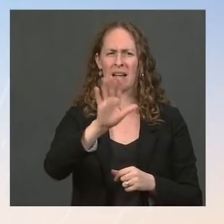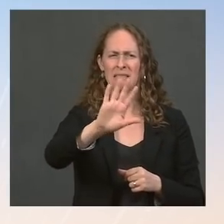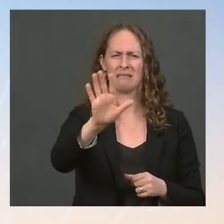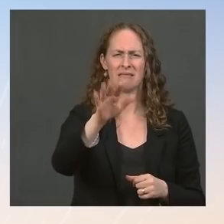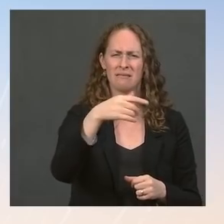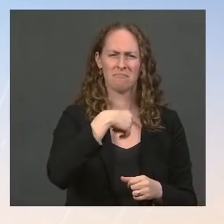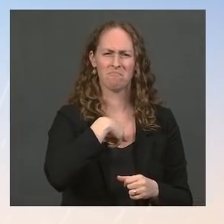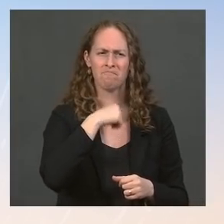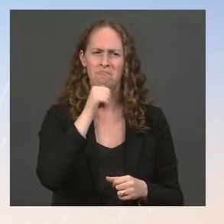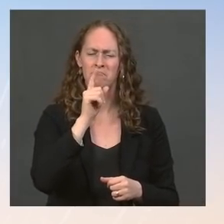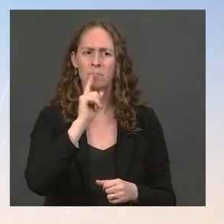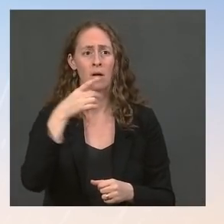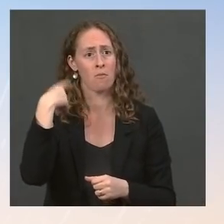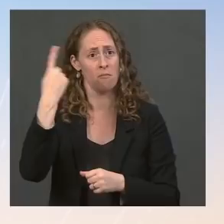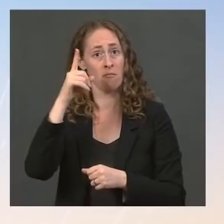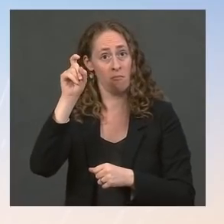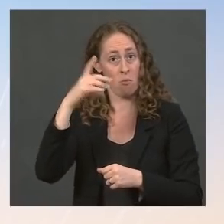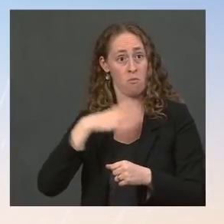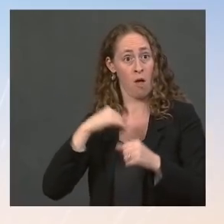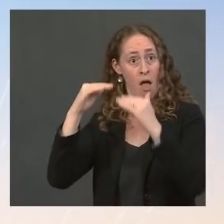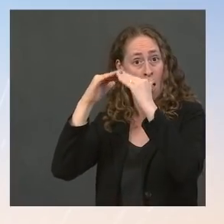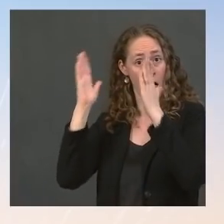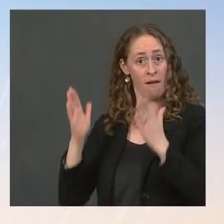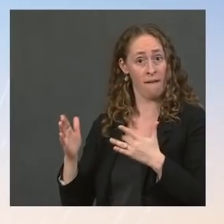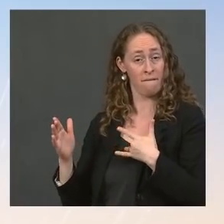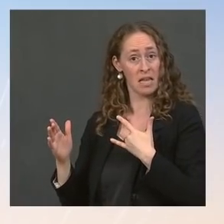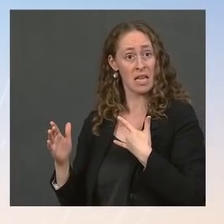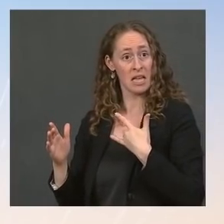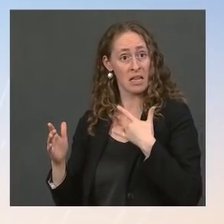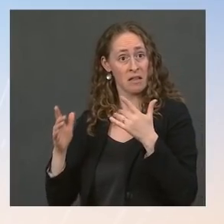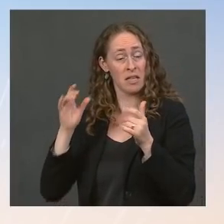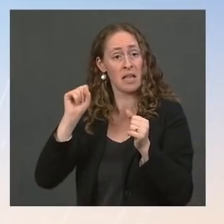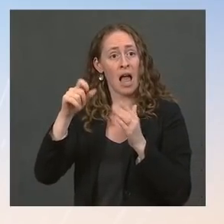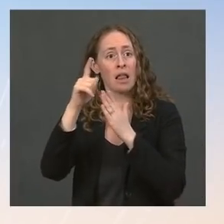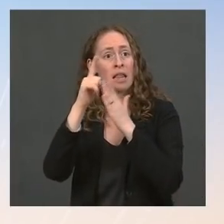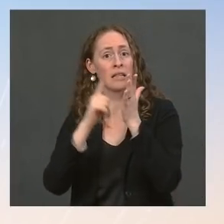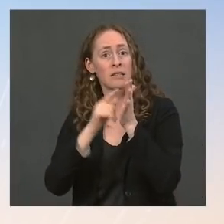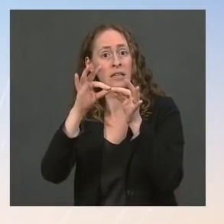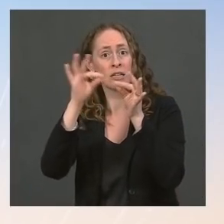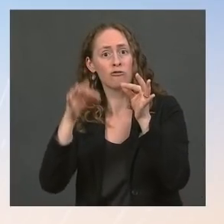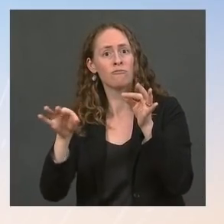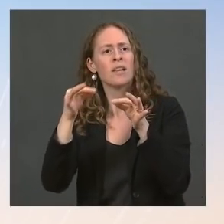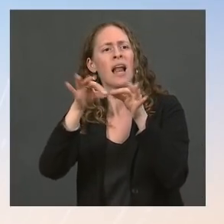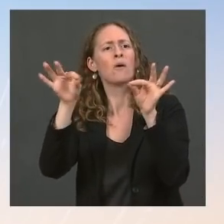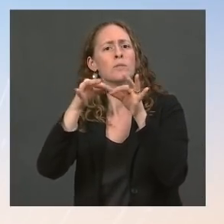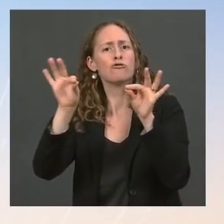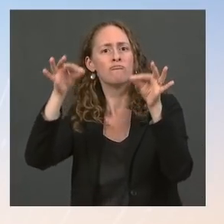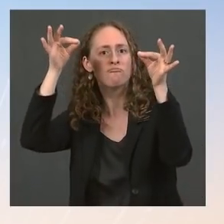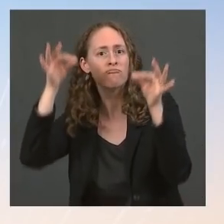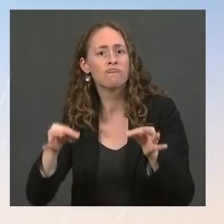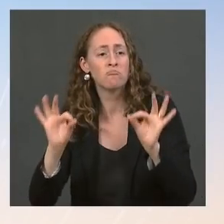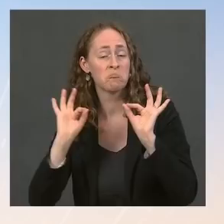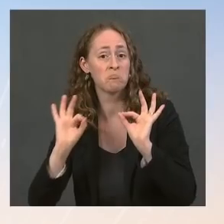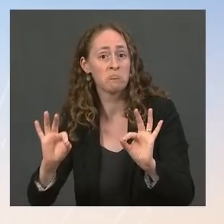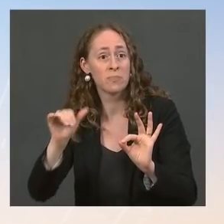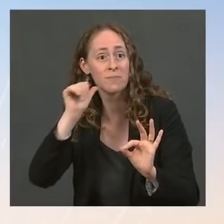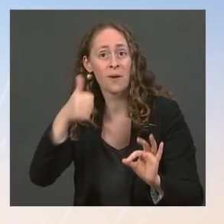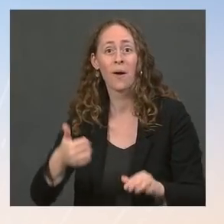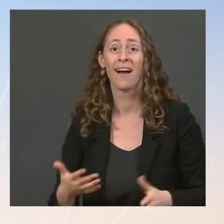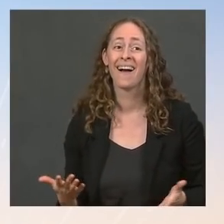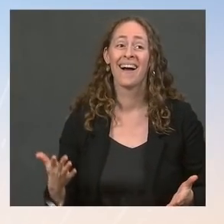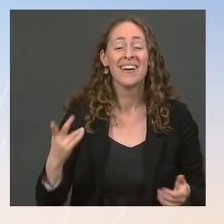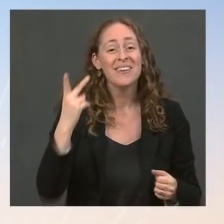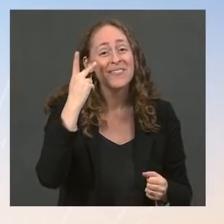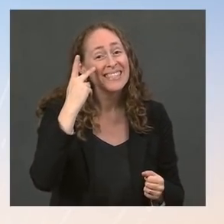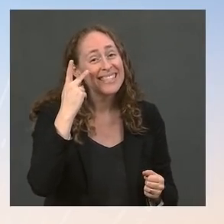Does the White House think it's possible to get legislative language for tomorrow if that's what Pelosi says she needs? We'll see. Okay, another